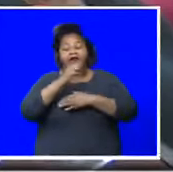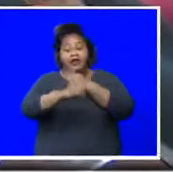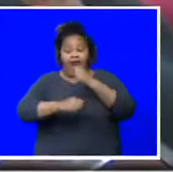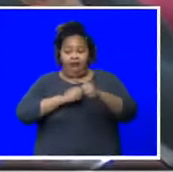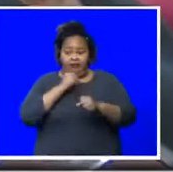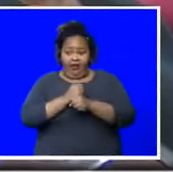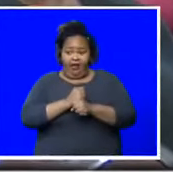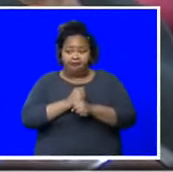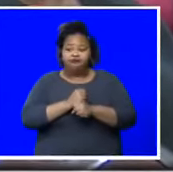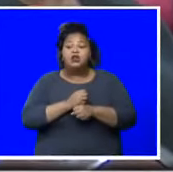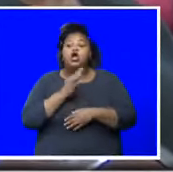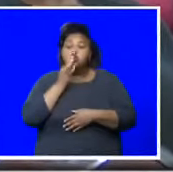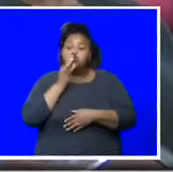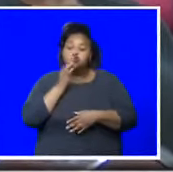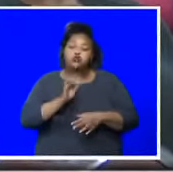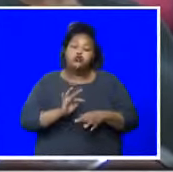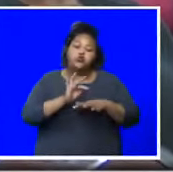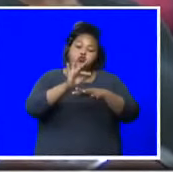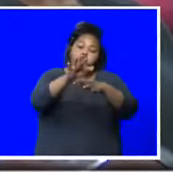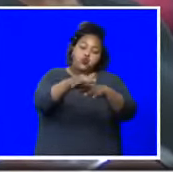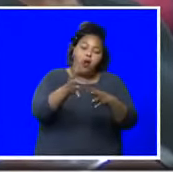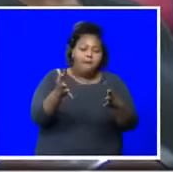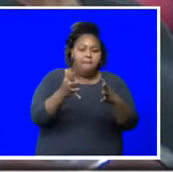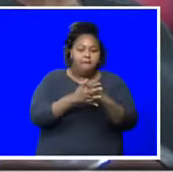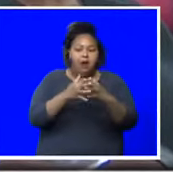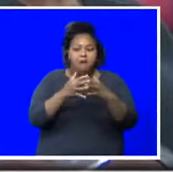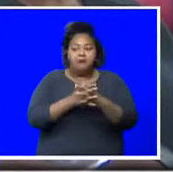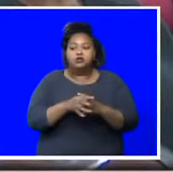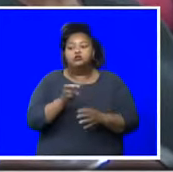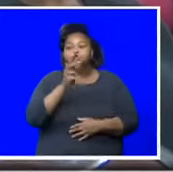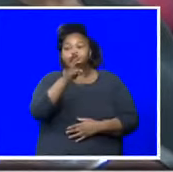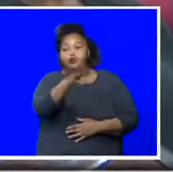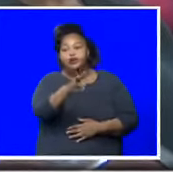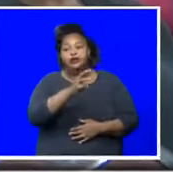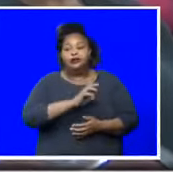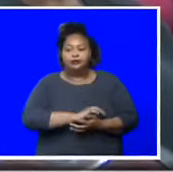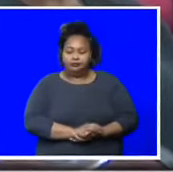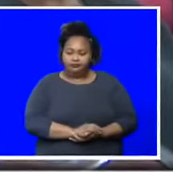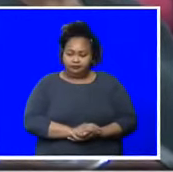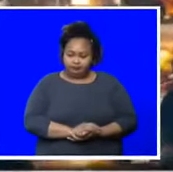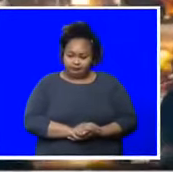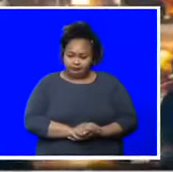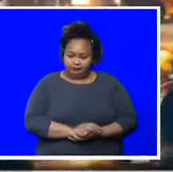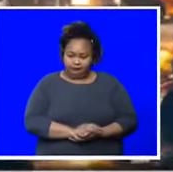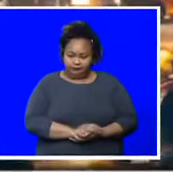eTindzabeni kubika sonto mlangeni titfombe ngivuma inkosi Nzinisa kamanzini